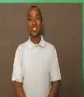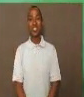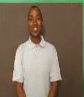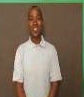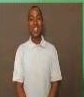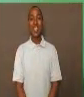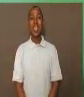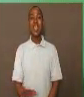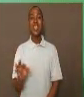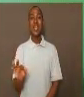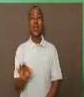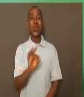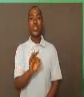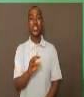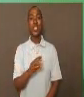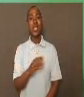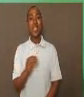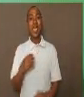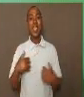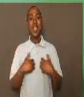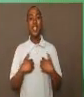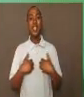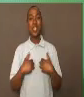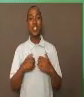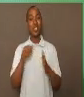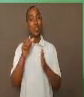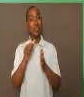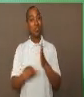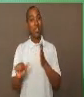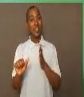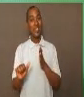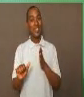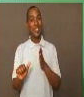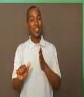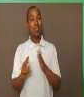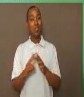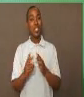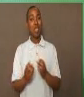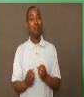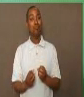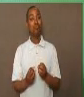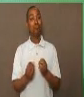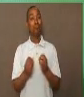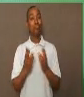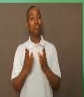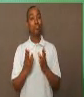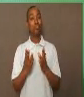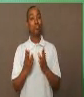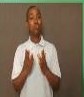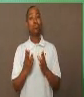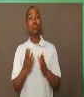Plant and animal waste is produced in huge amounts all over the